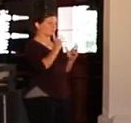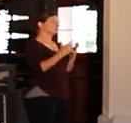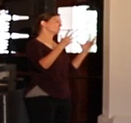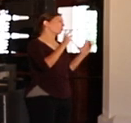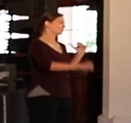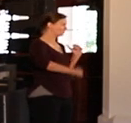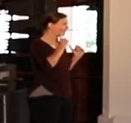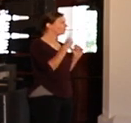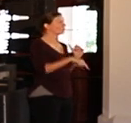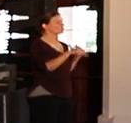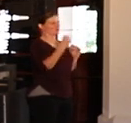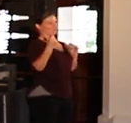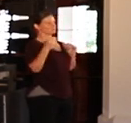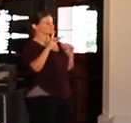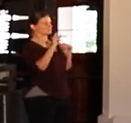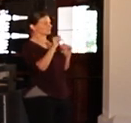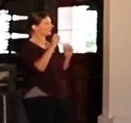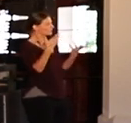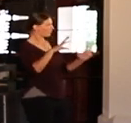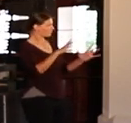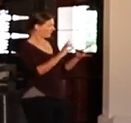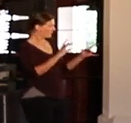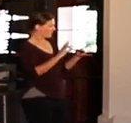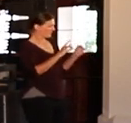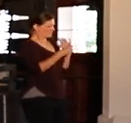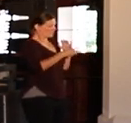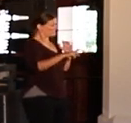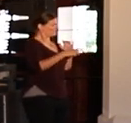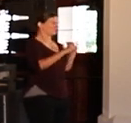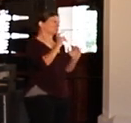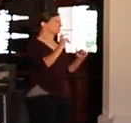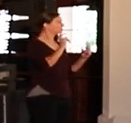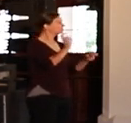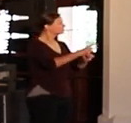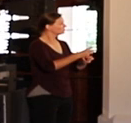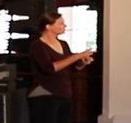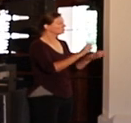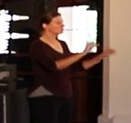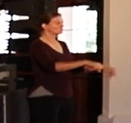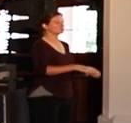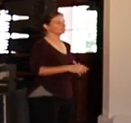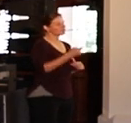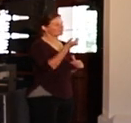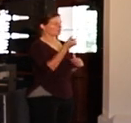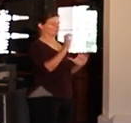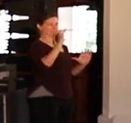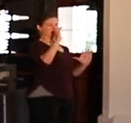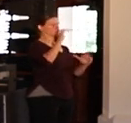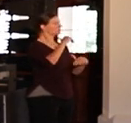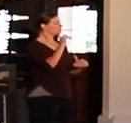as Chaplain Kate mentioned this morning, transition can be difficult. It can be a little